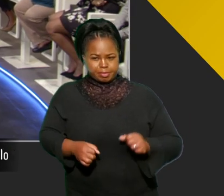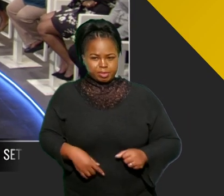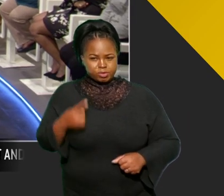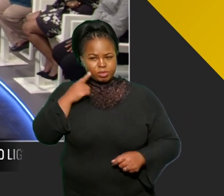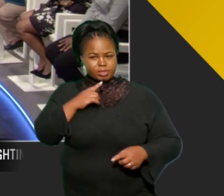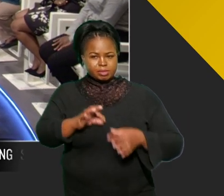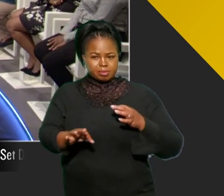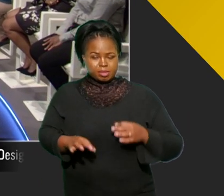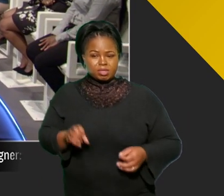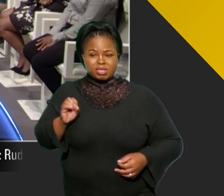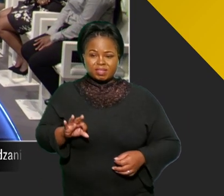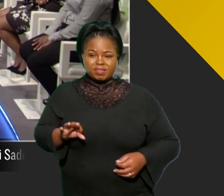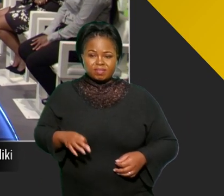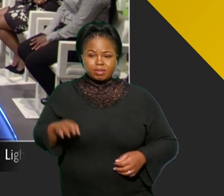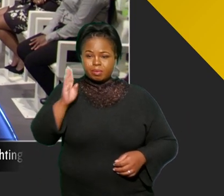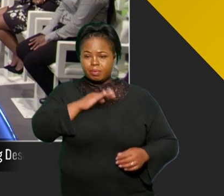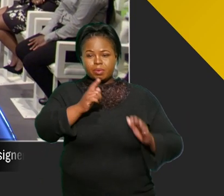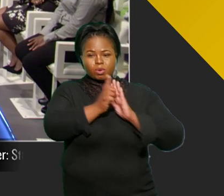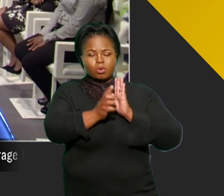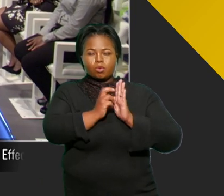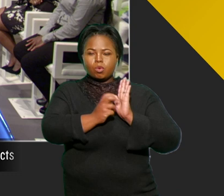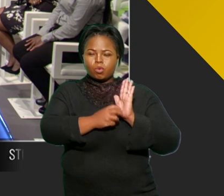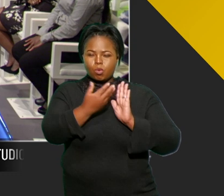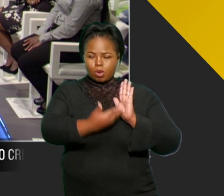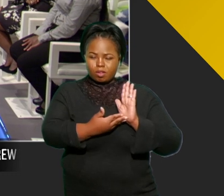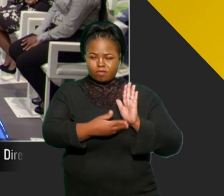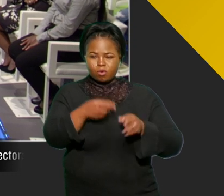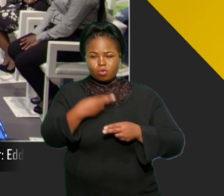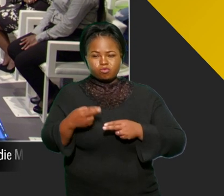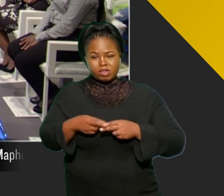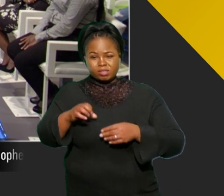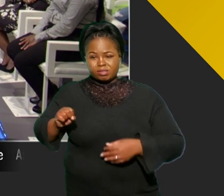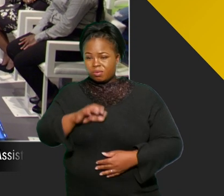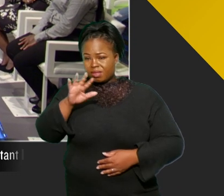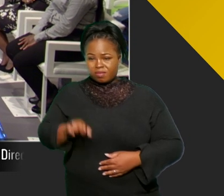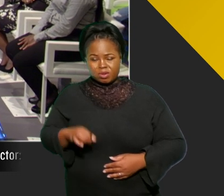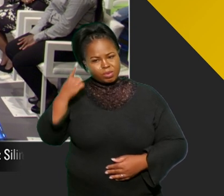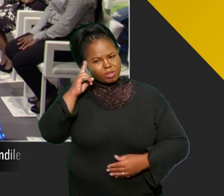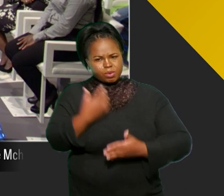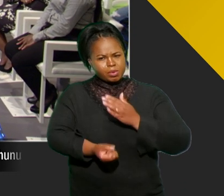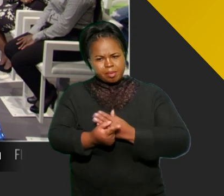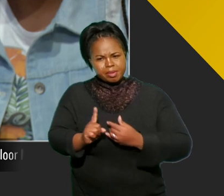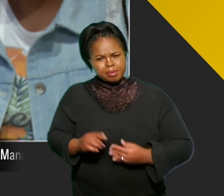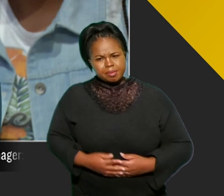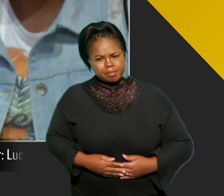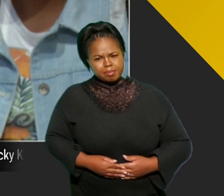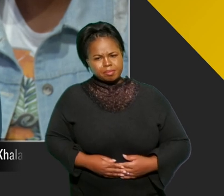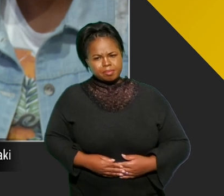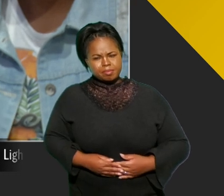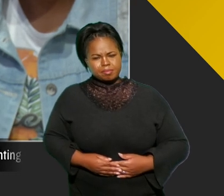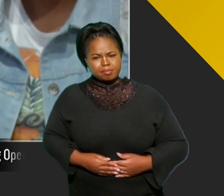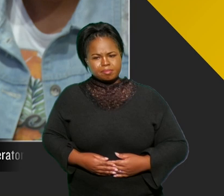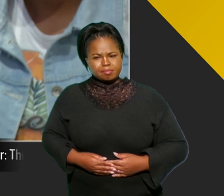Simple one. If there is no regulation of rent in South Africa, what could happen?